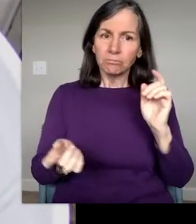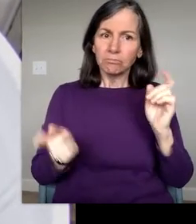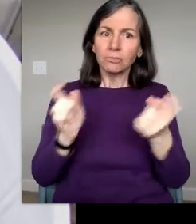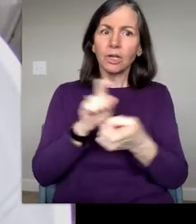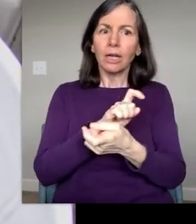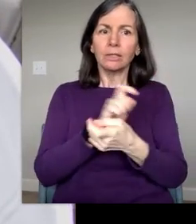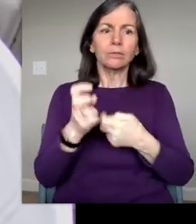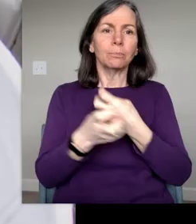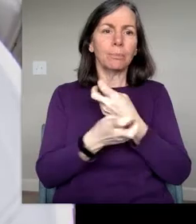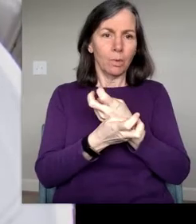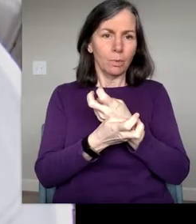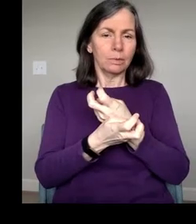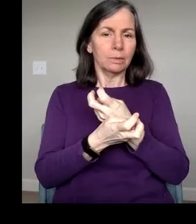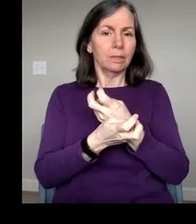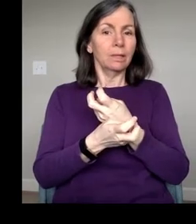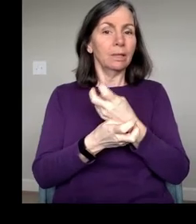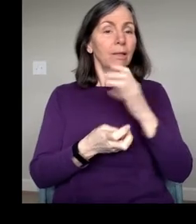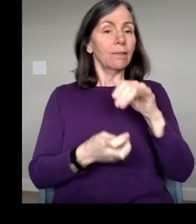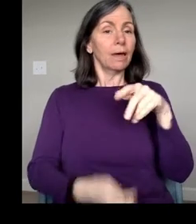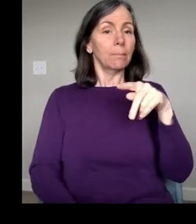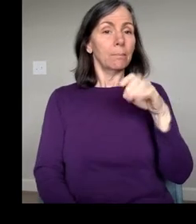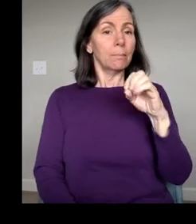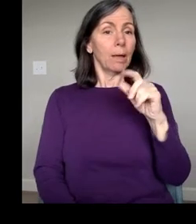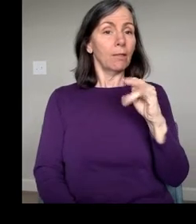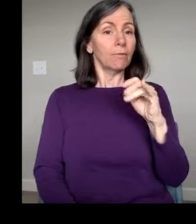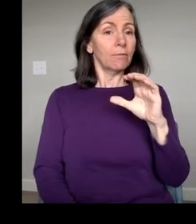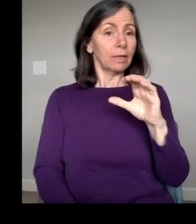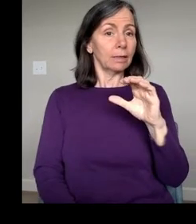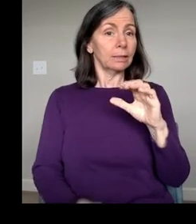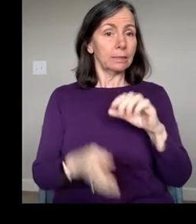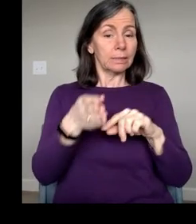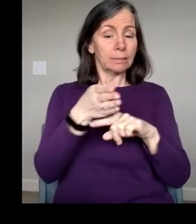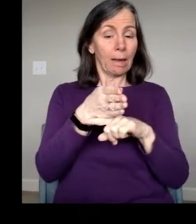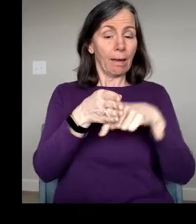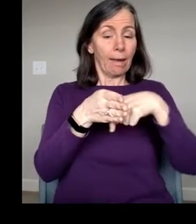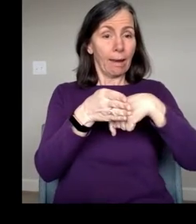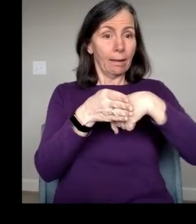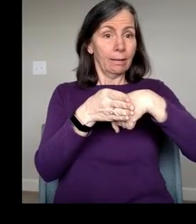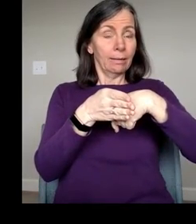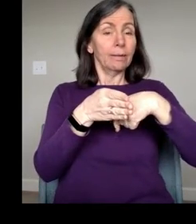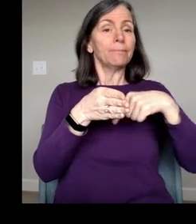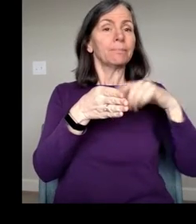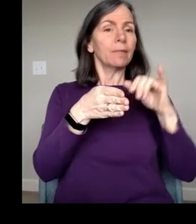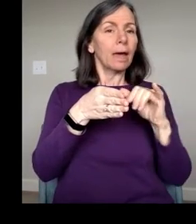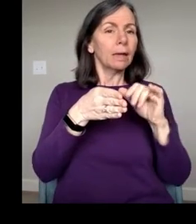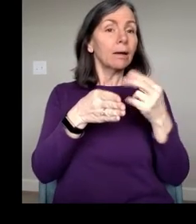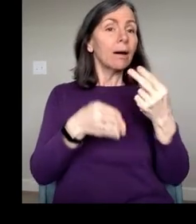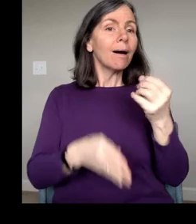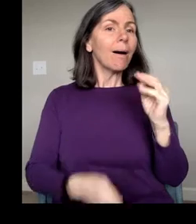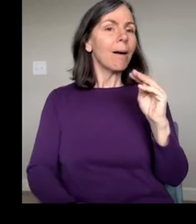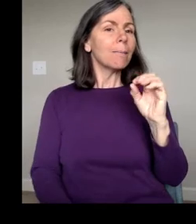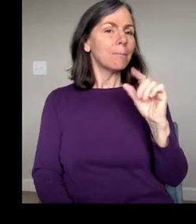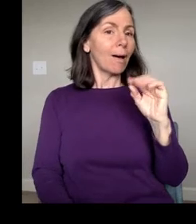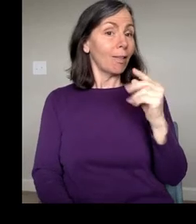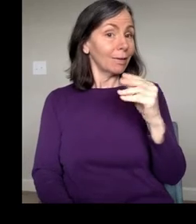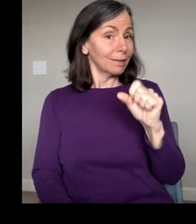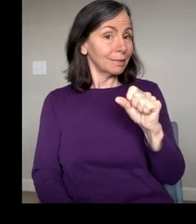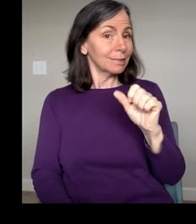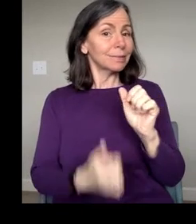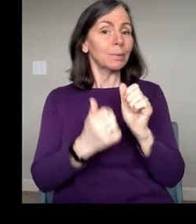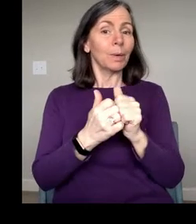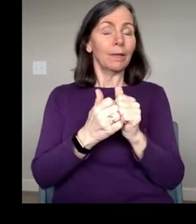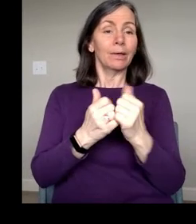pelvic spines. As pelvic spines are homologous to the hind limbs of four-legged vertebrates, the change we see